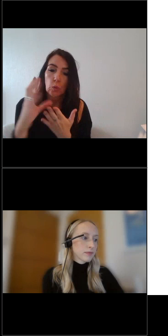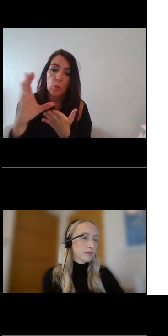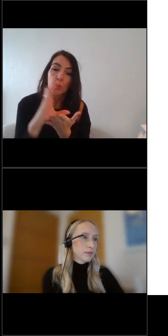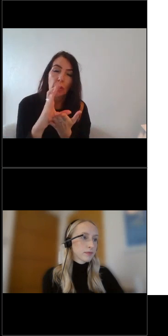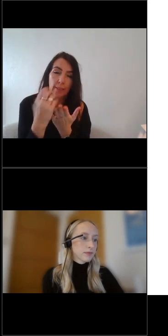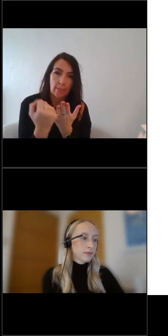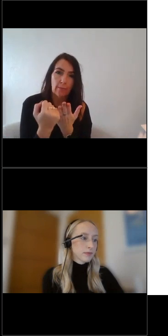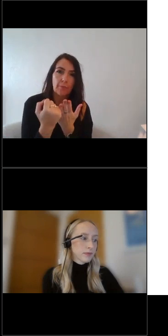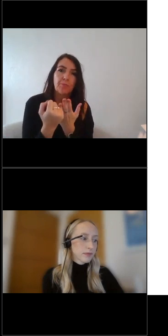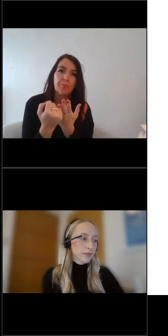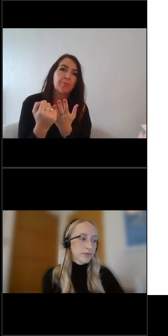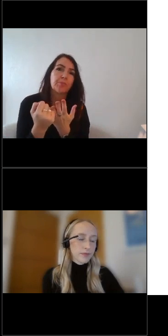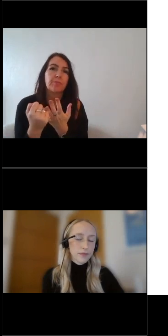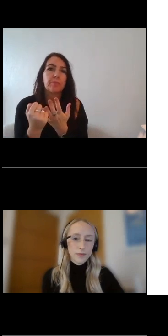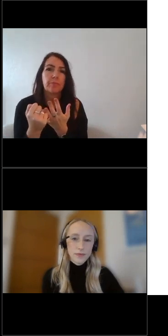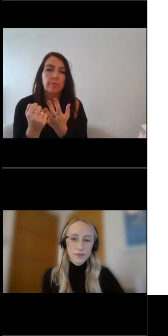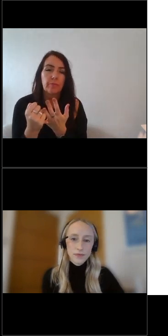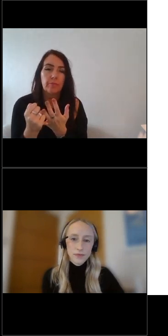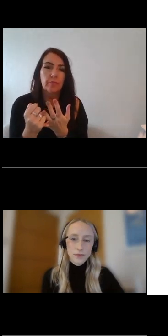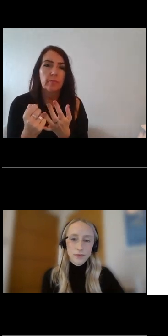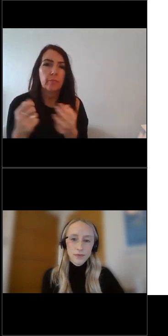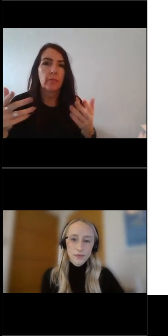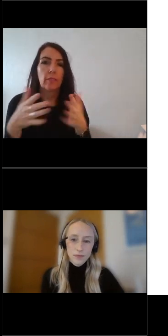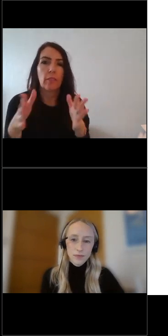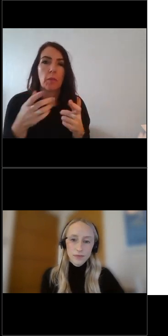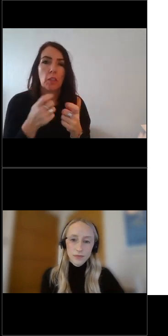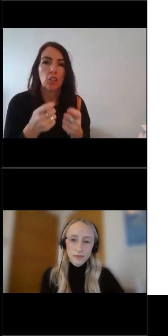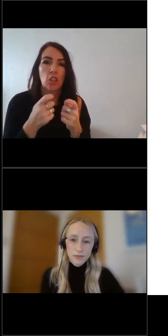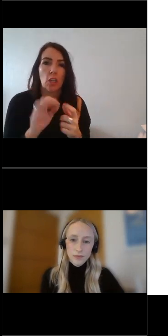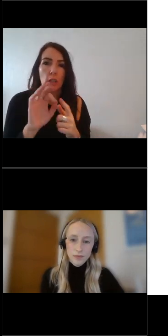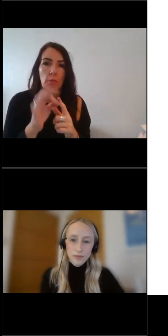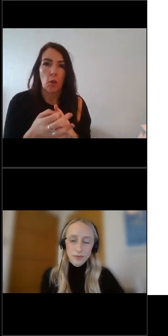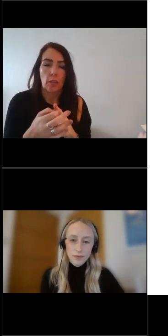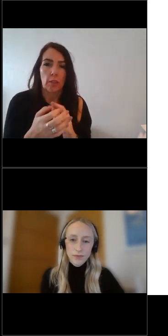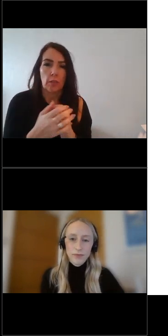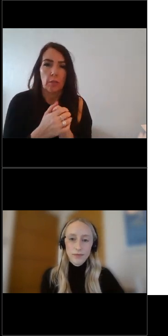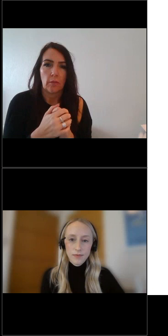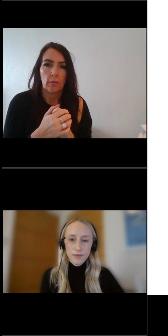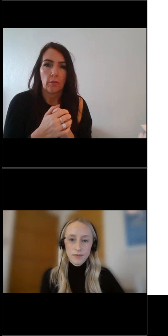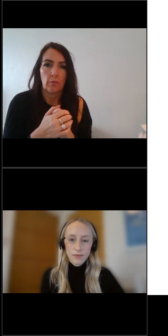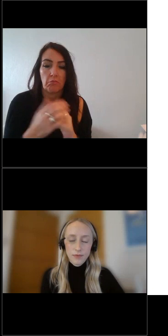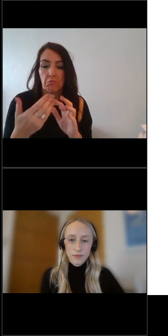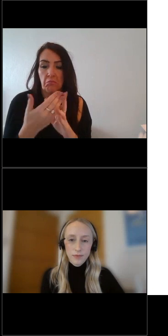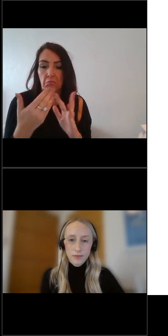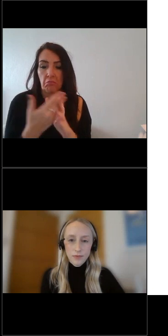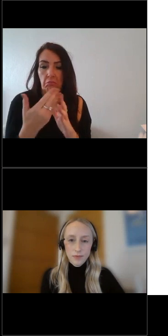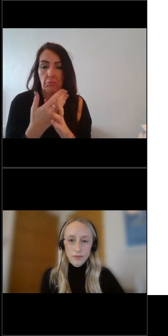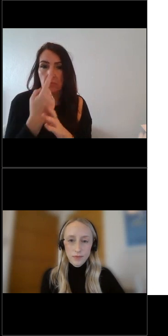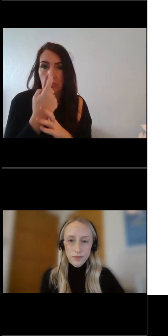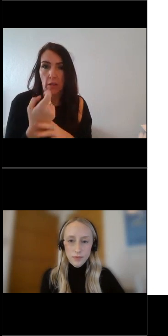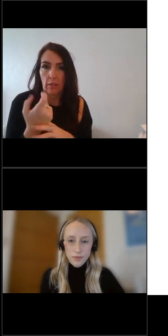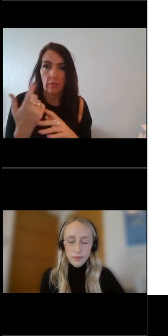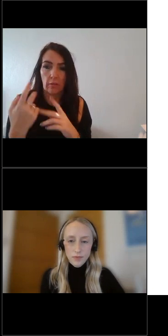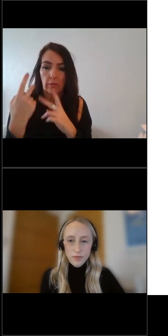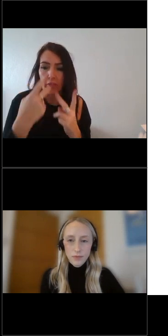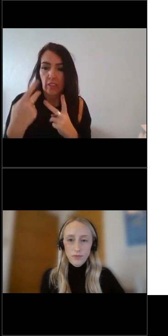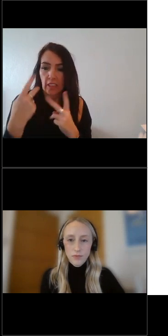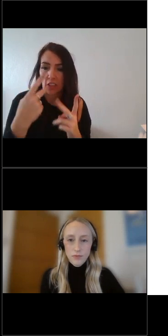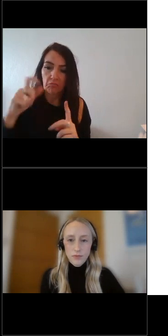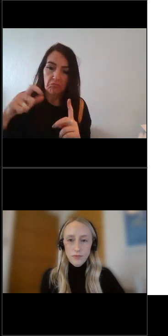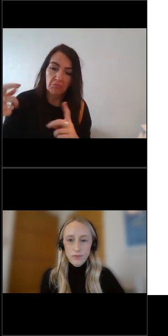been launched for public charging points, publicly accessible as in for your guests or visitors on